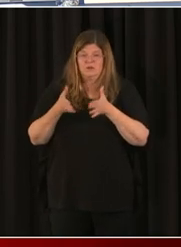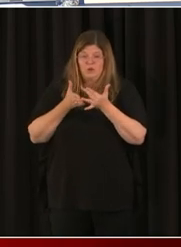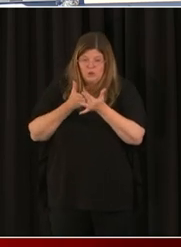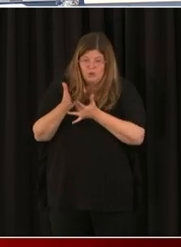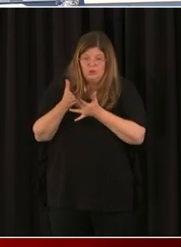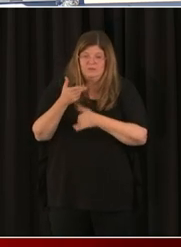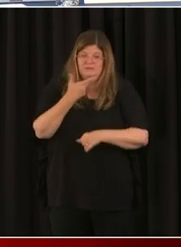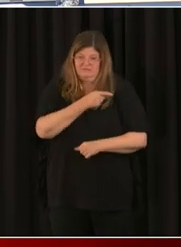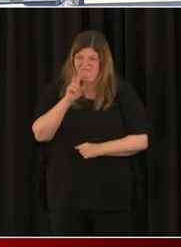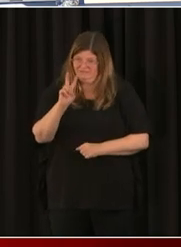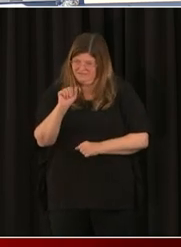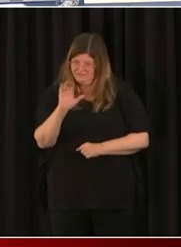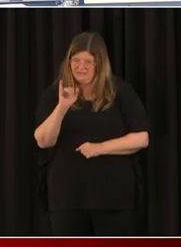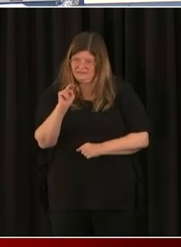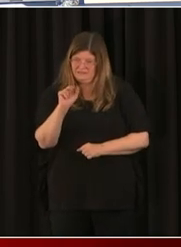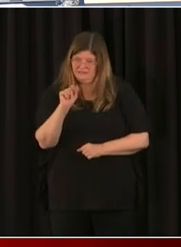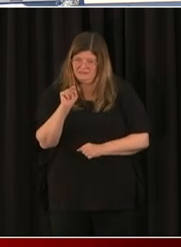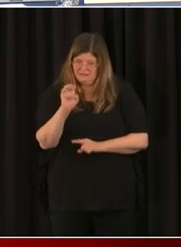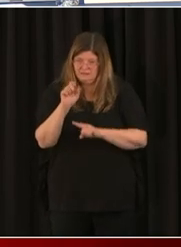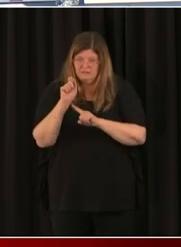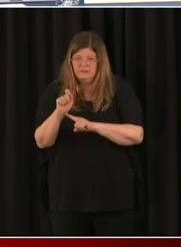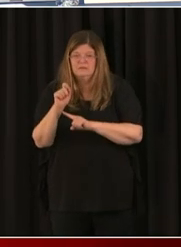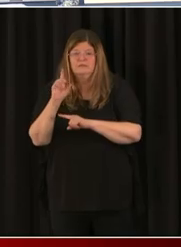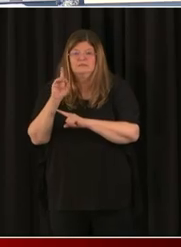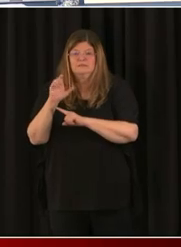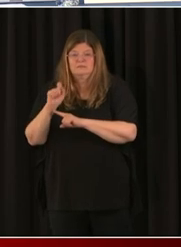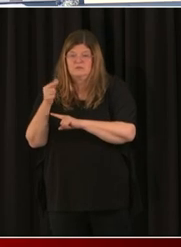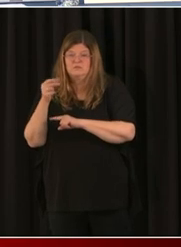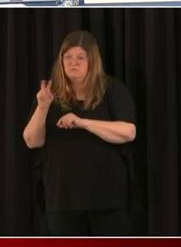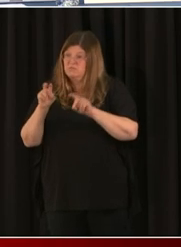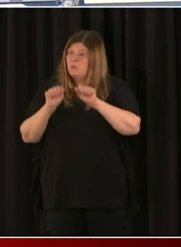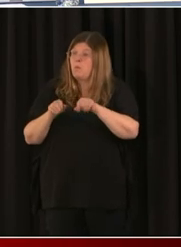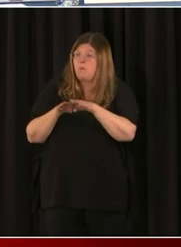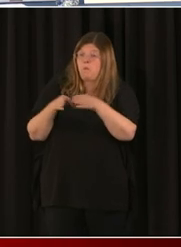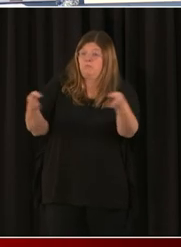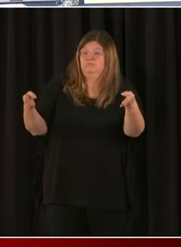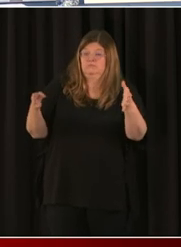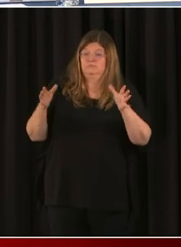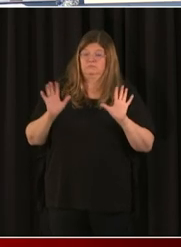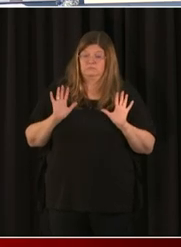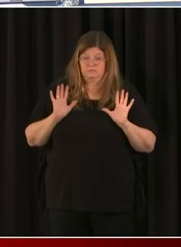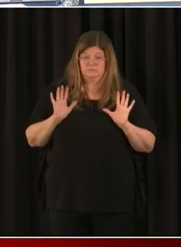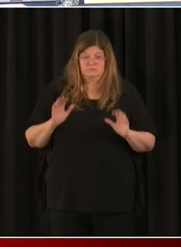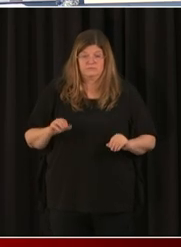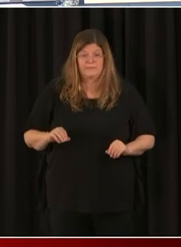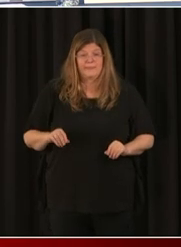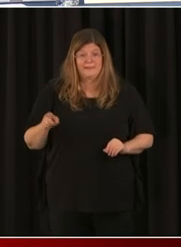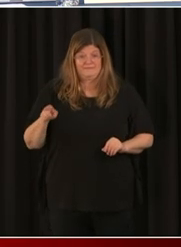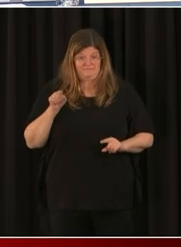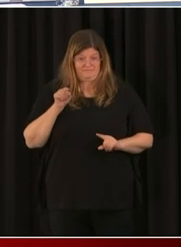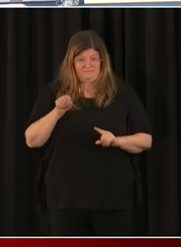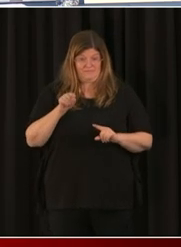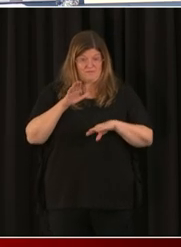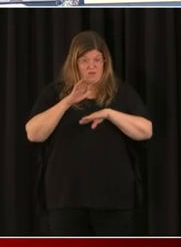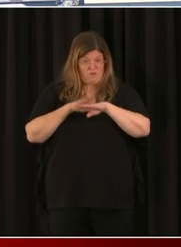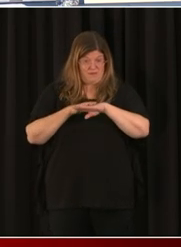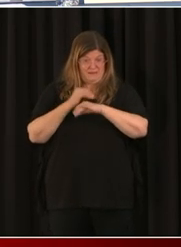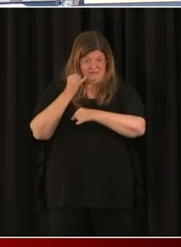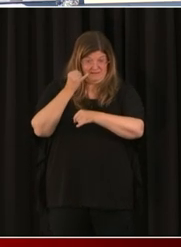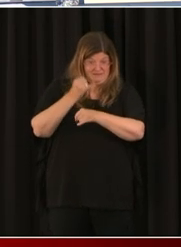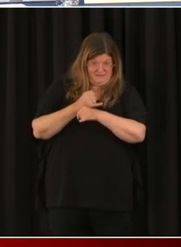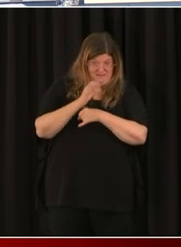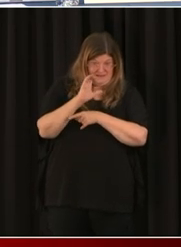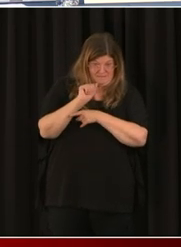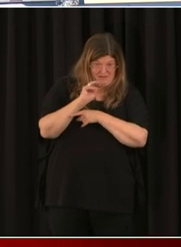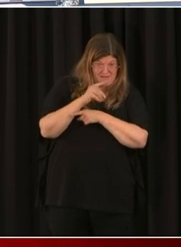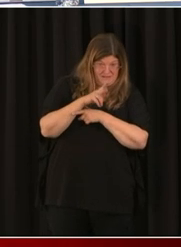schedule, they can be vaccinated. Those long-term care workers can be vaccinated on site in the facility that they work in